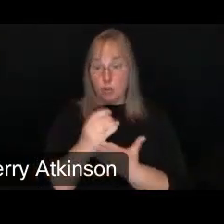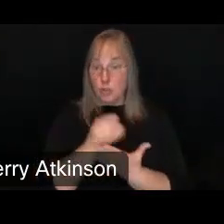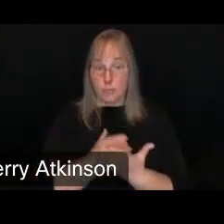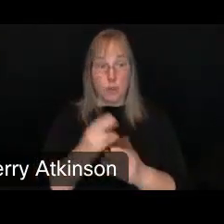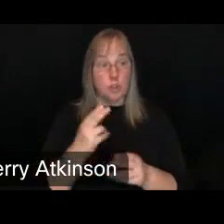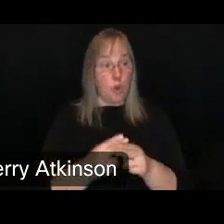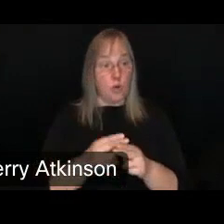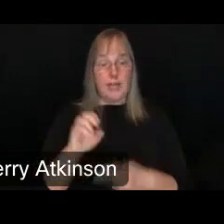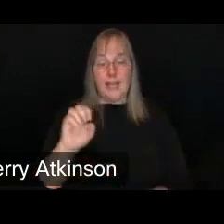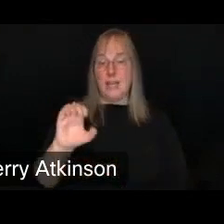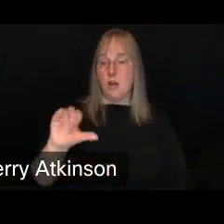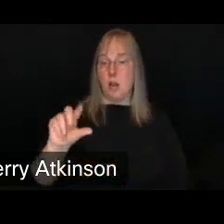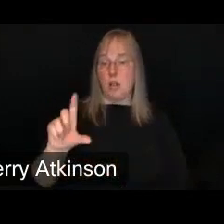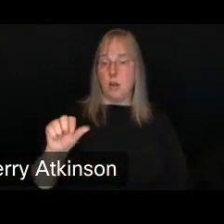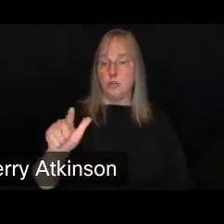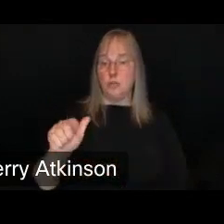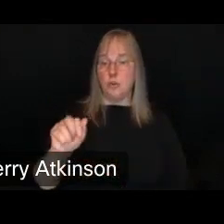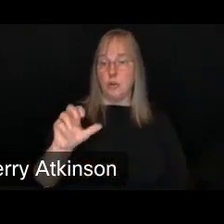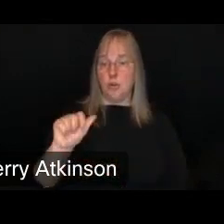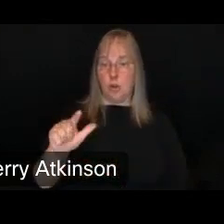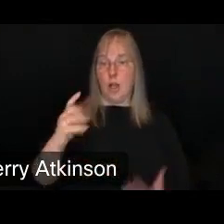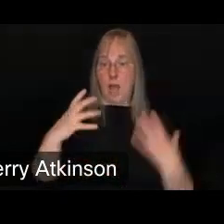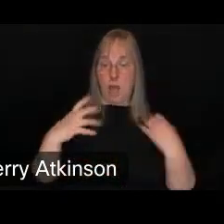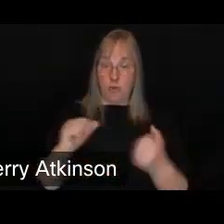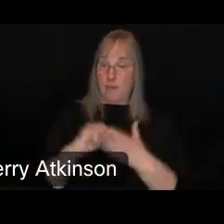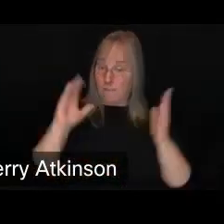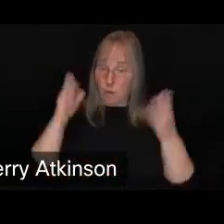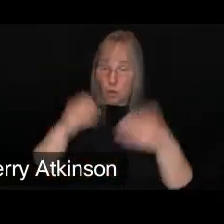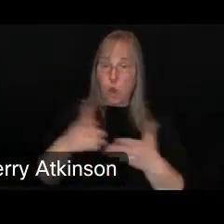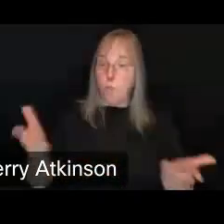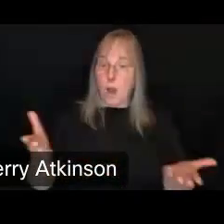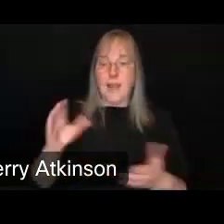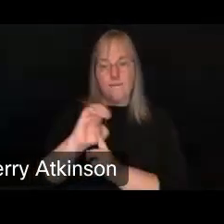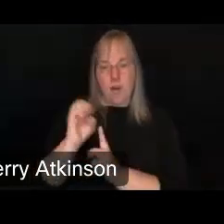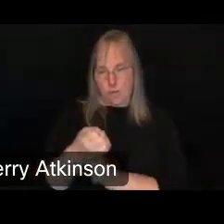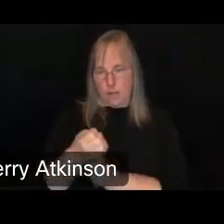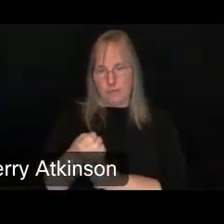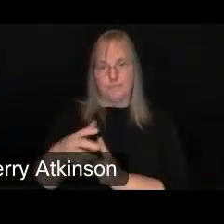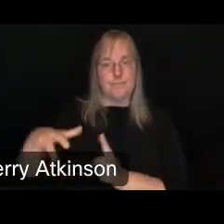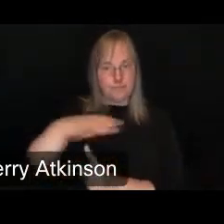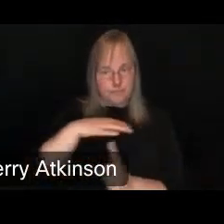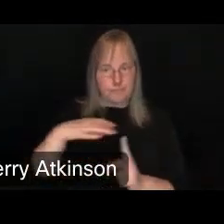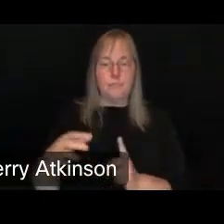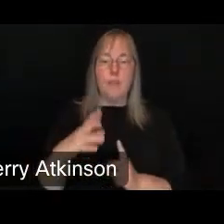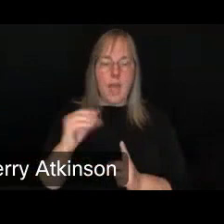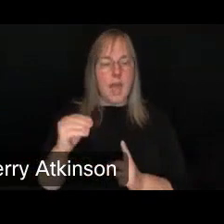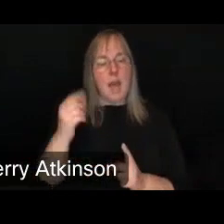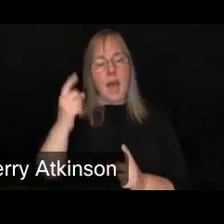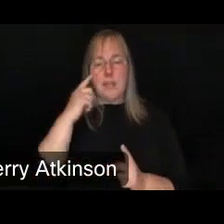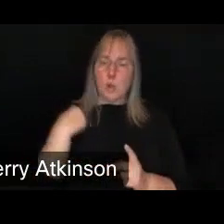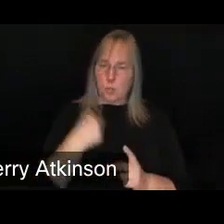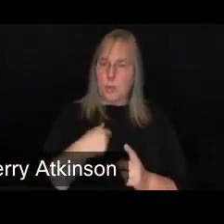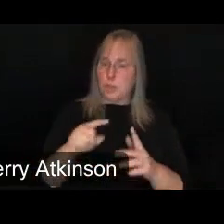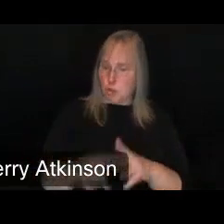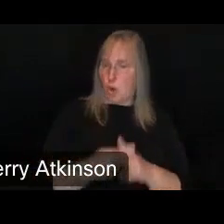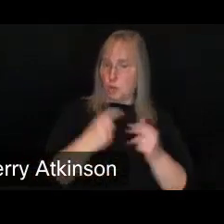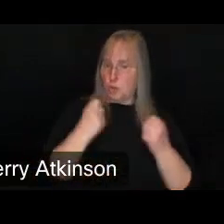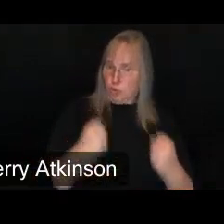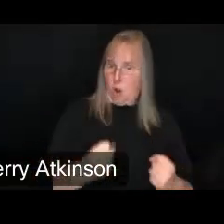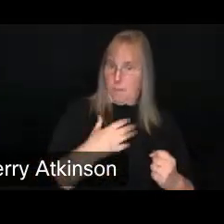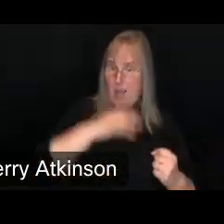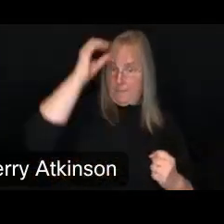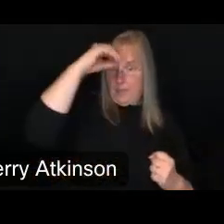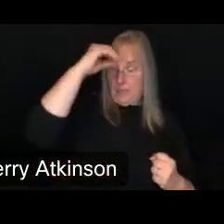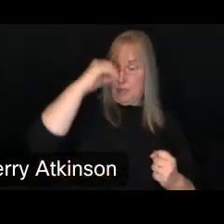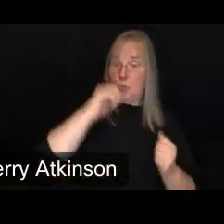Ecological Health, which really focuses on the environment. And I think we already went in pretty strong, in my opinion, with